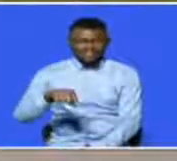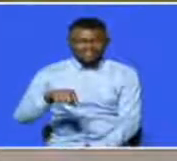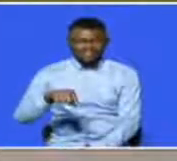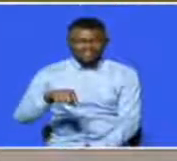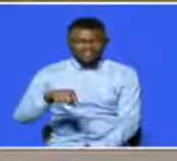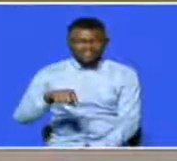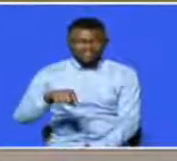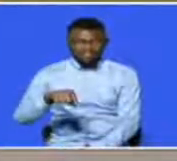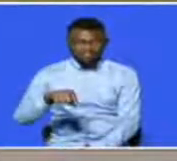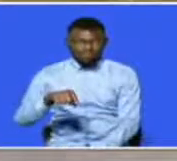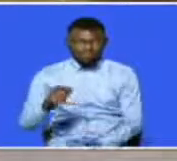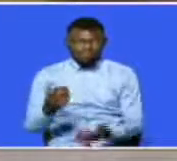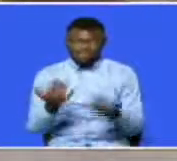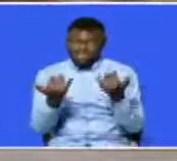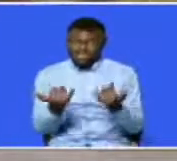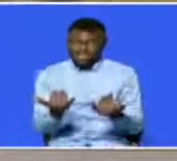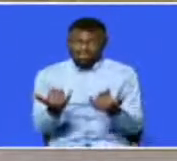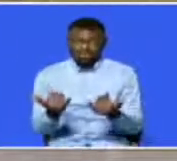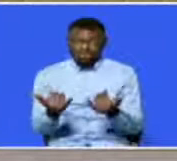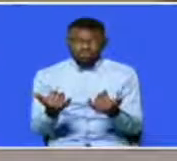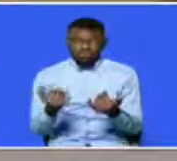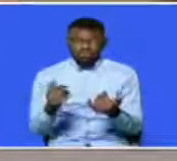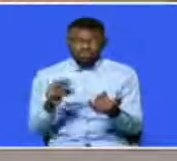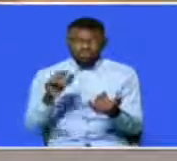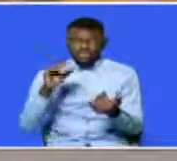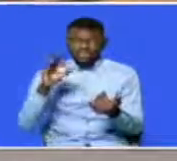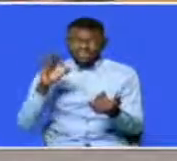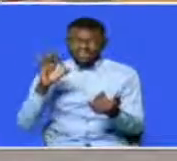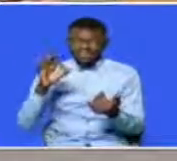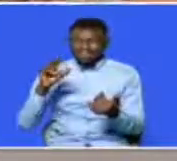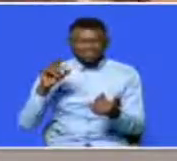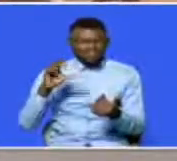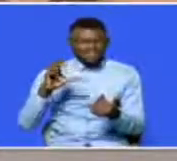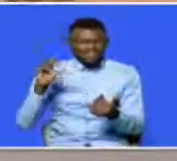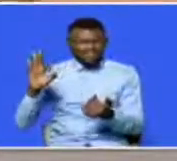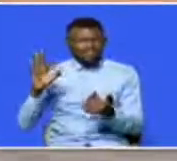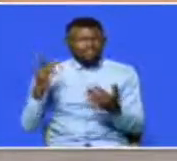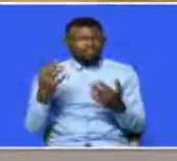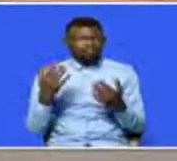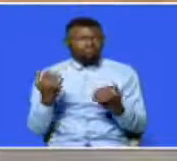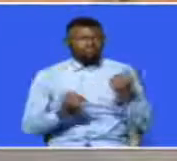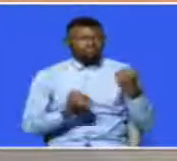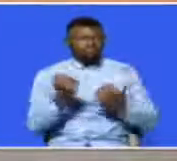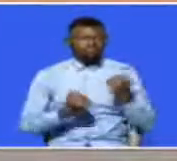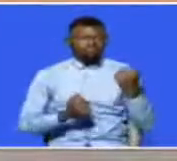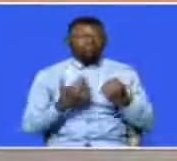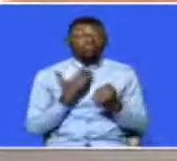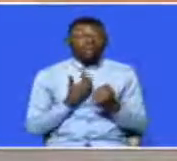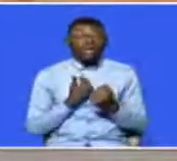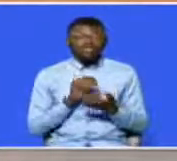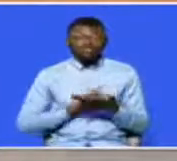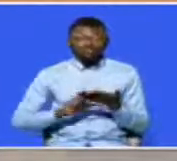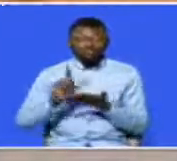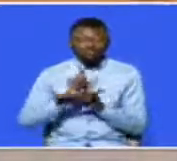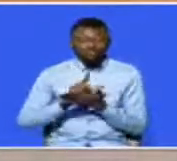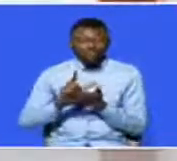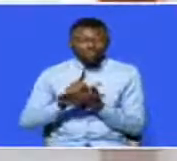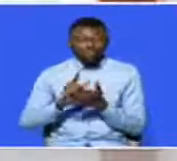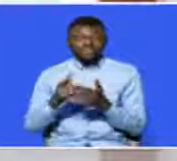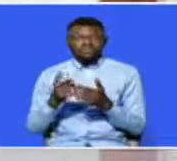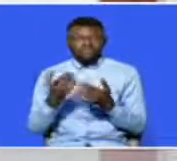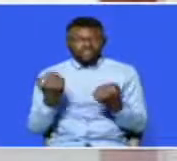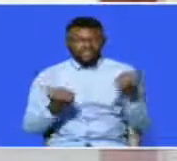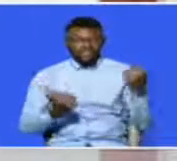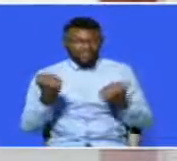So currently as CFAO Motors, we are still thinking of coming up with a locally spec'd vehicle. We are